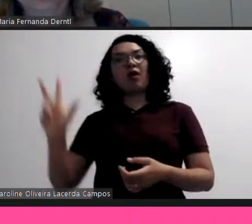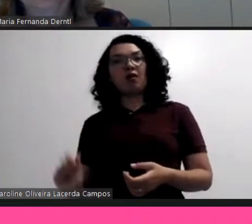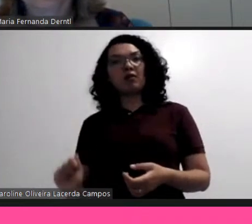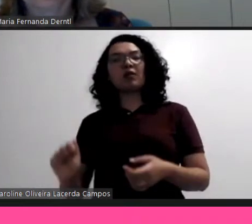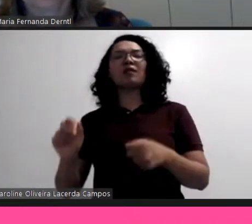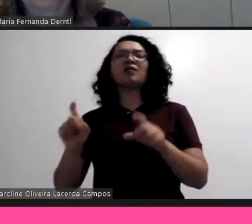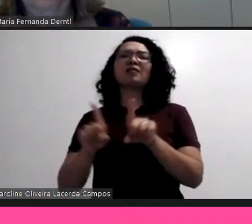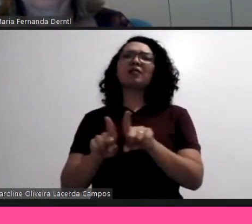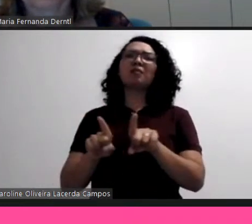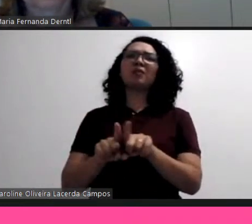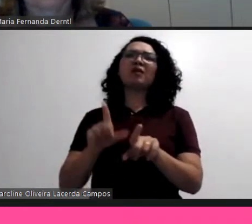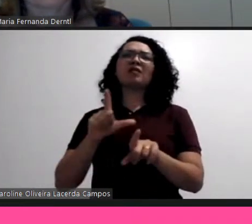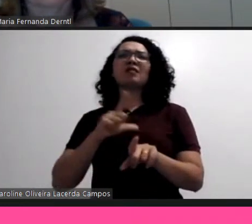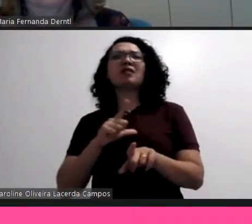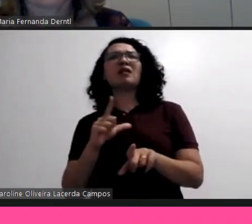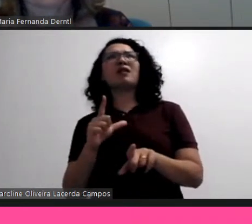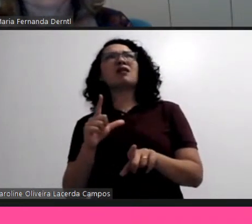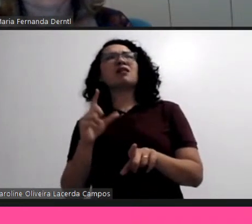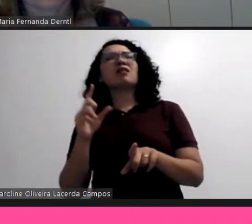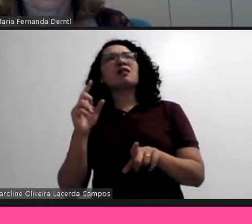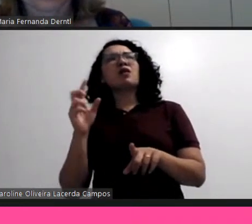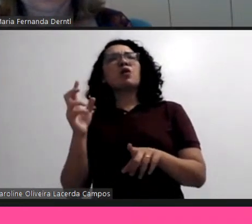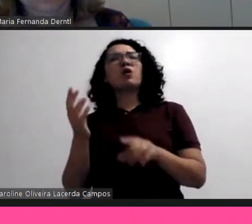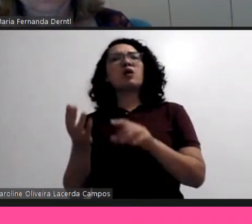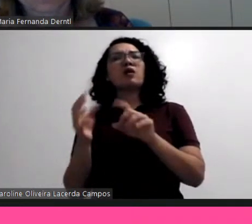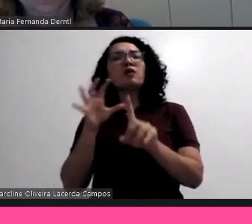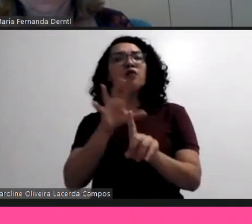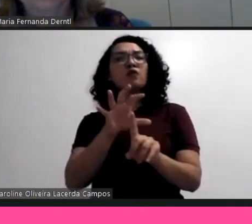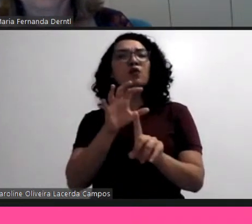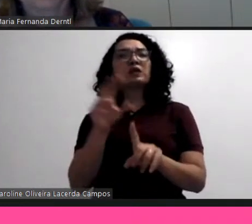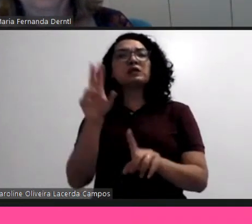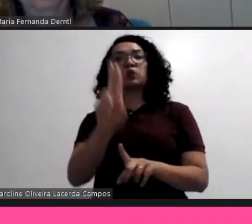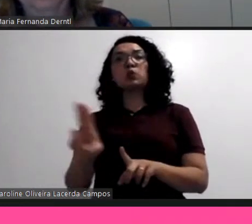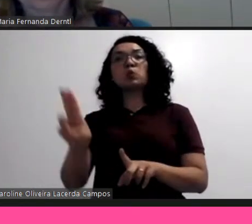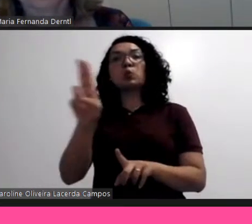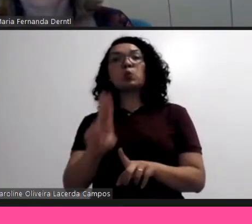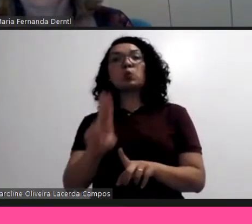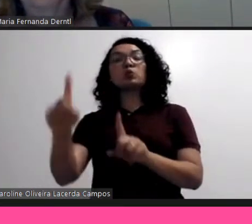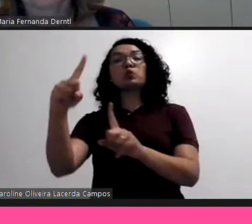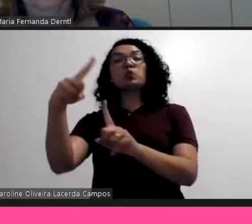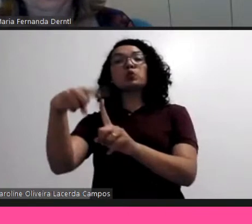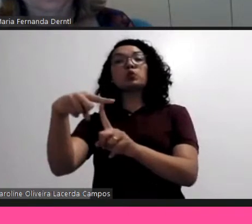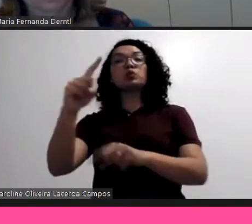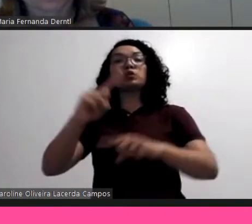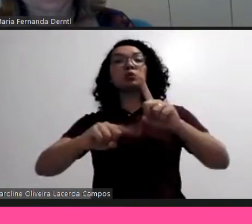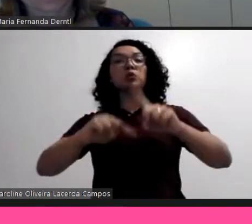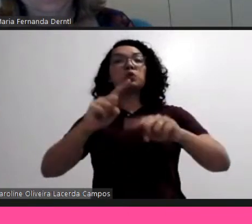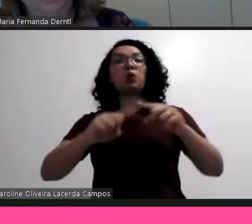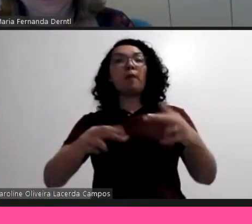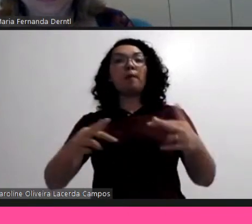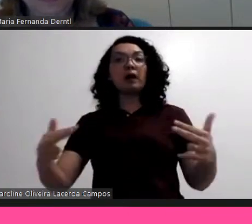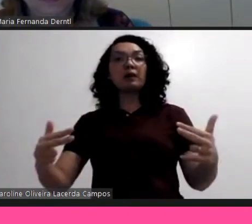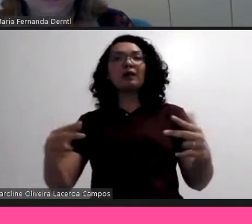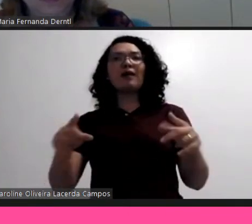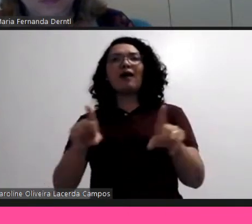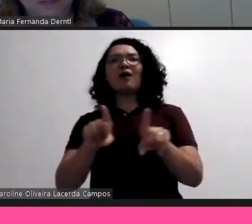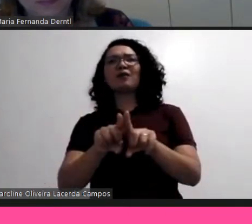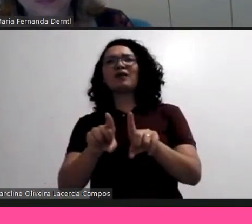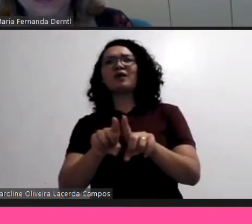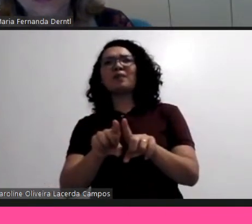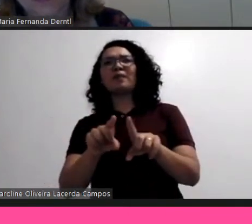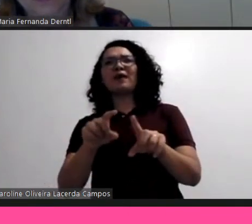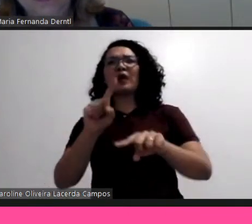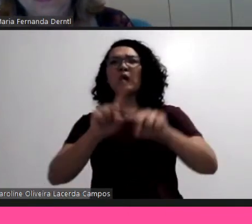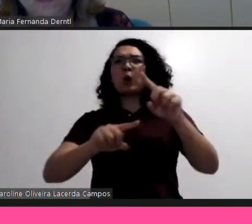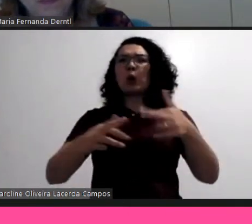through craftsmanship, through decorative elements, especially in the art. And also then